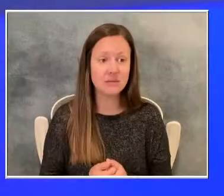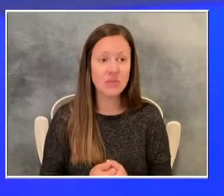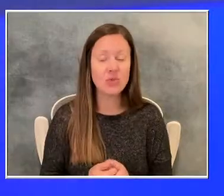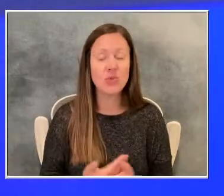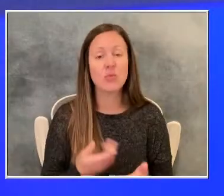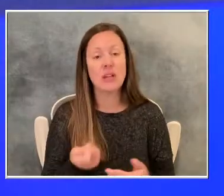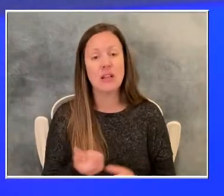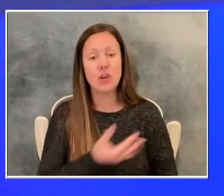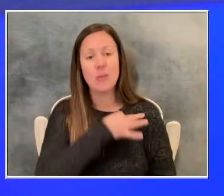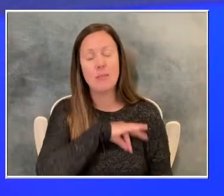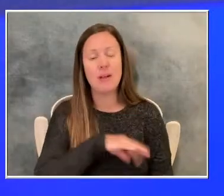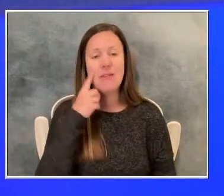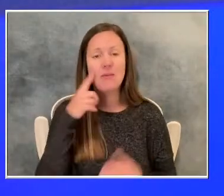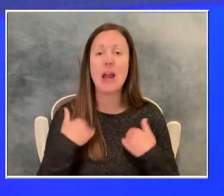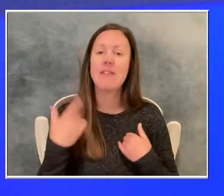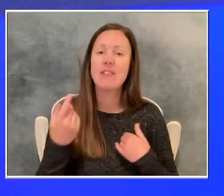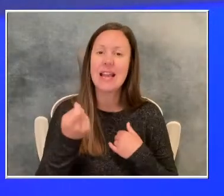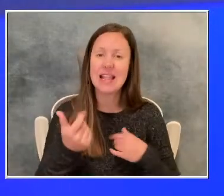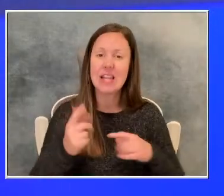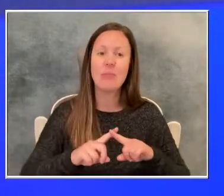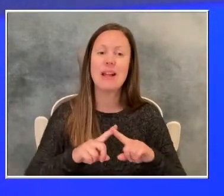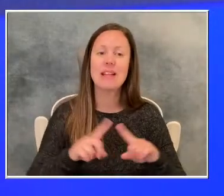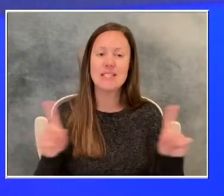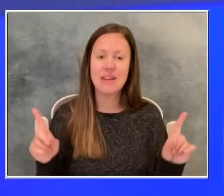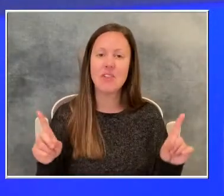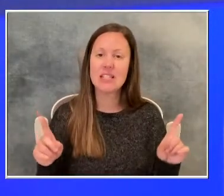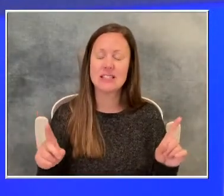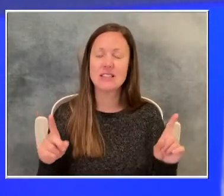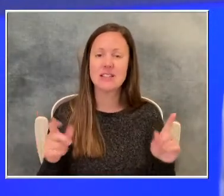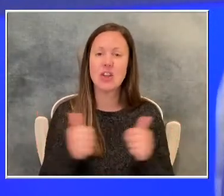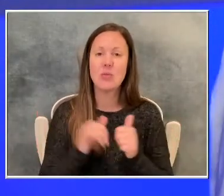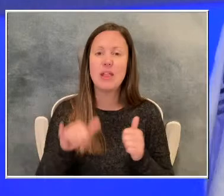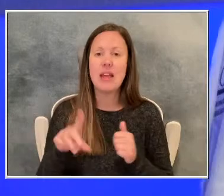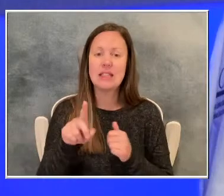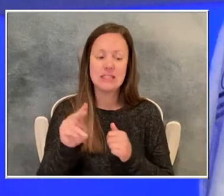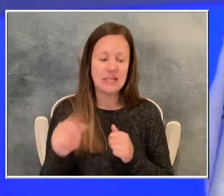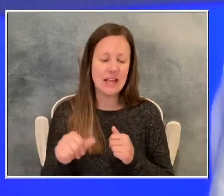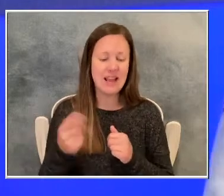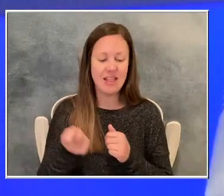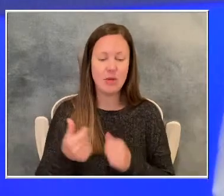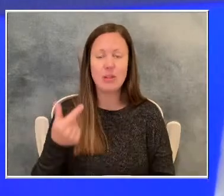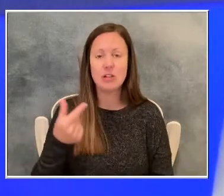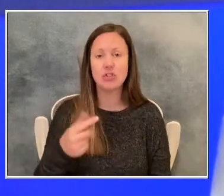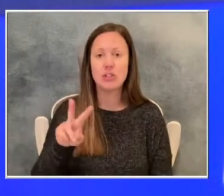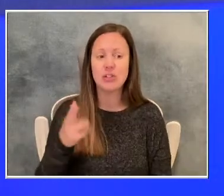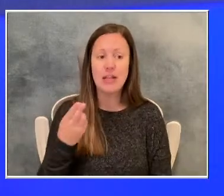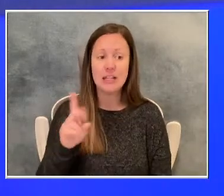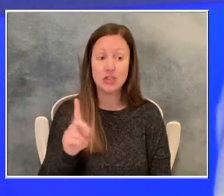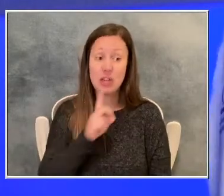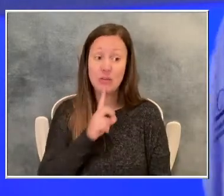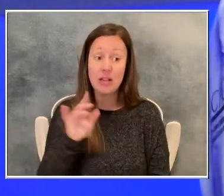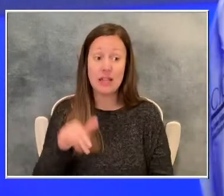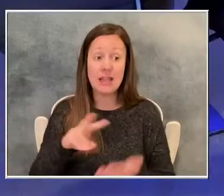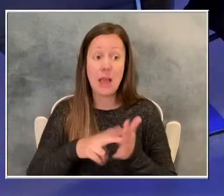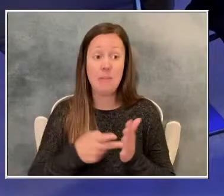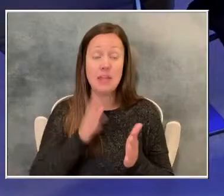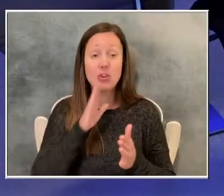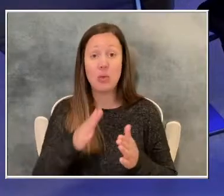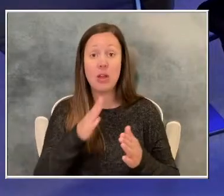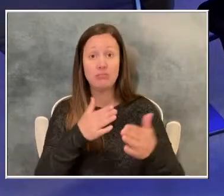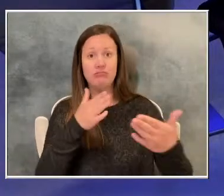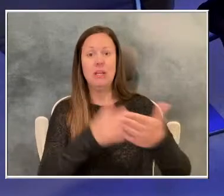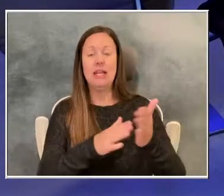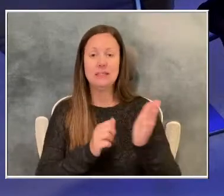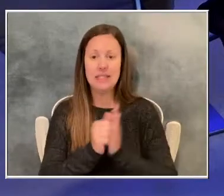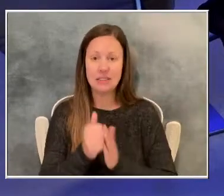having some degree of graft versus host disease. When you have a little bit of graft versus host disease, it also fights against the leukemia. Okay, so there's a benefit. Thank you